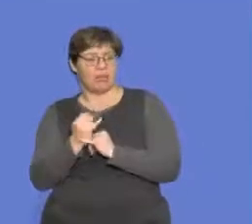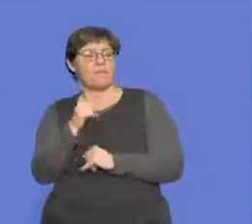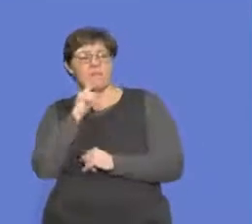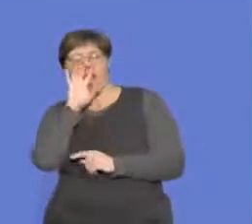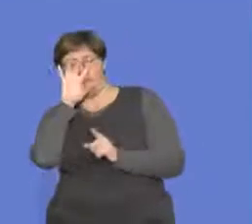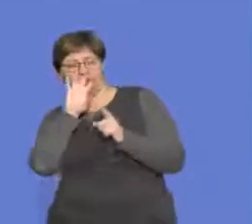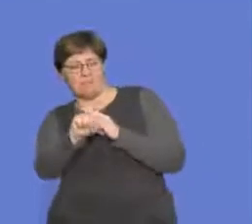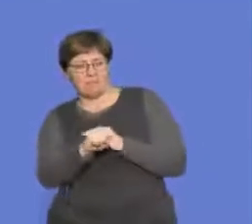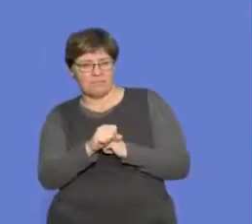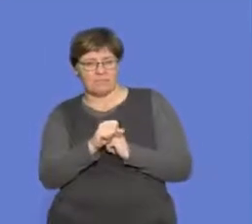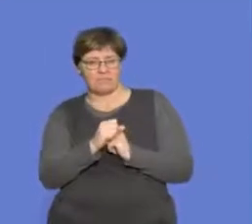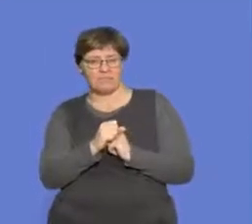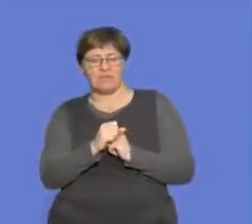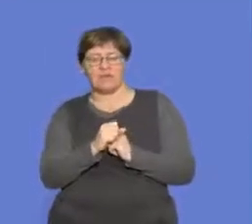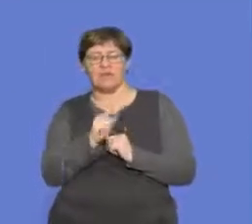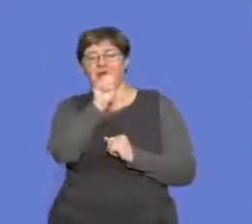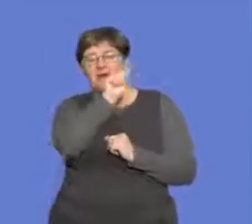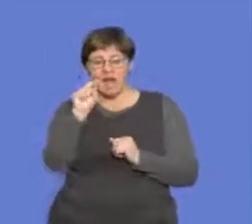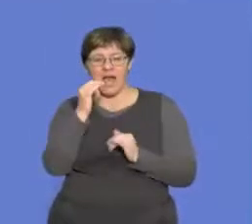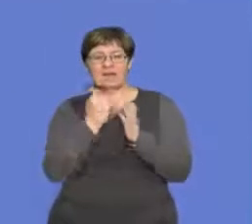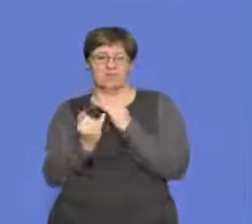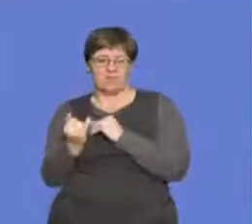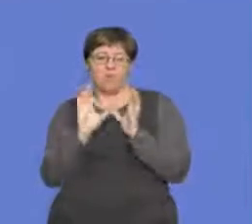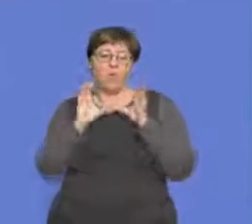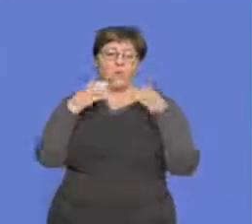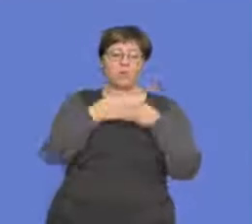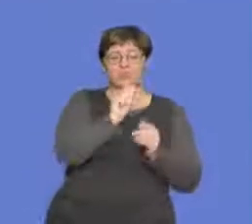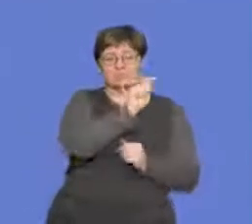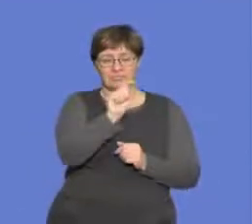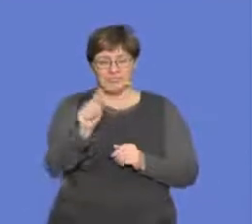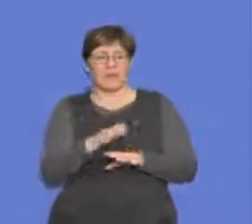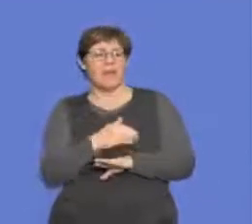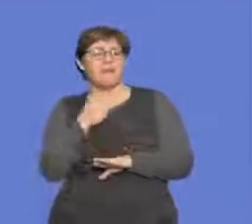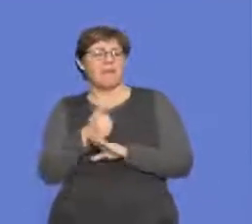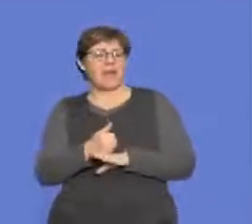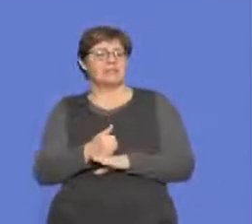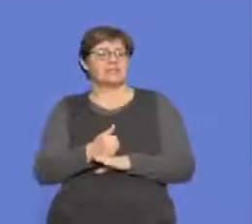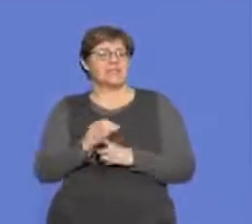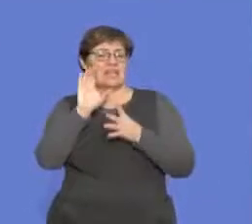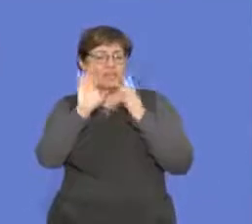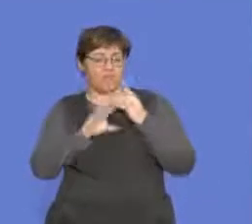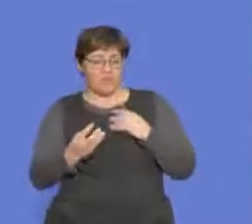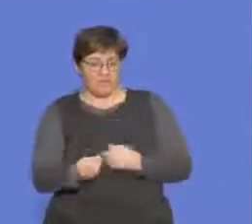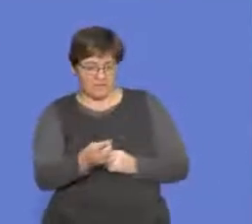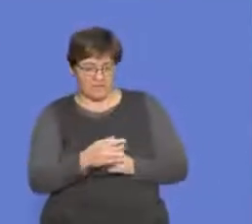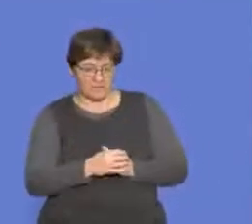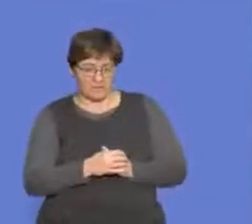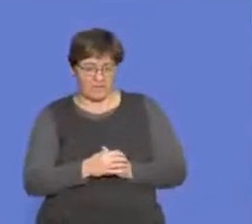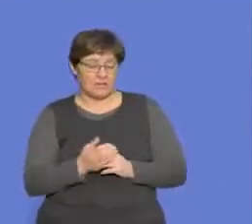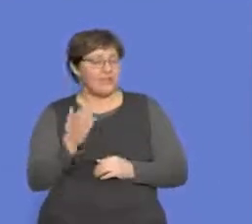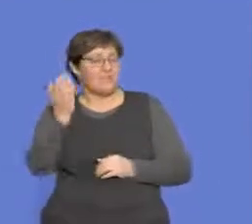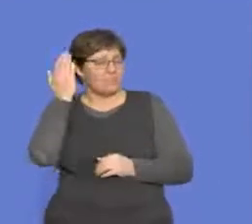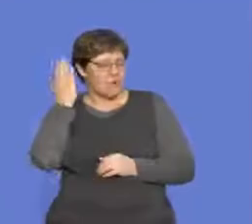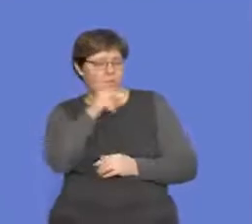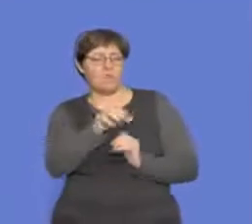to recognize certain individuals or certain groups of individuals based on the characteristics they have. And this, back in the day,